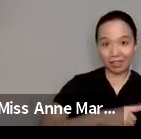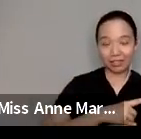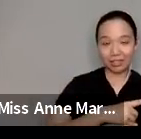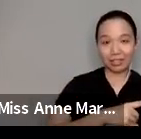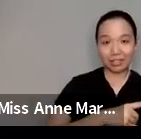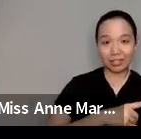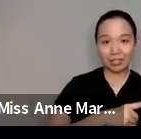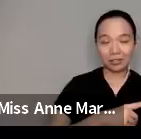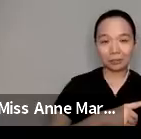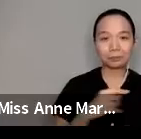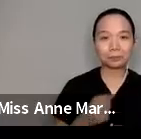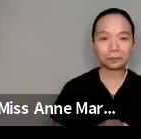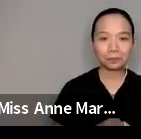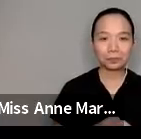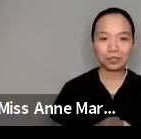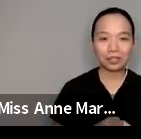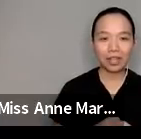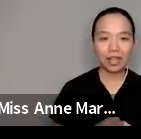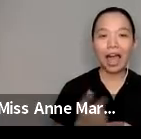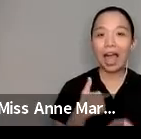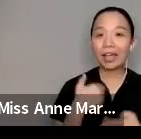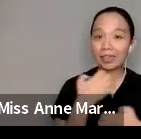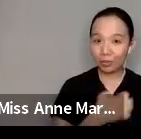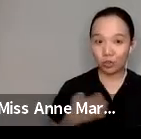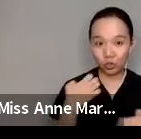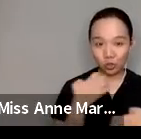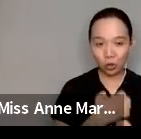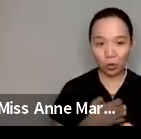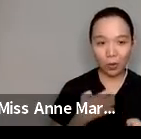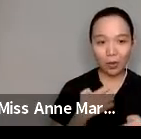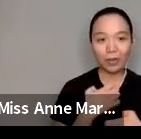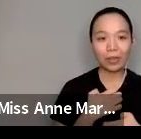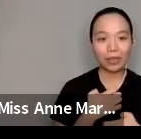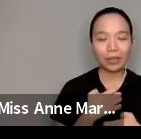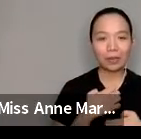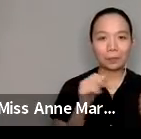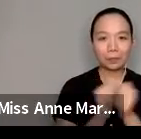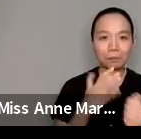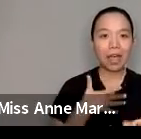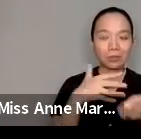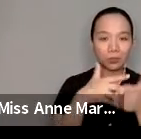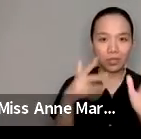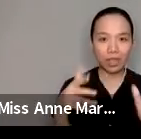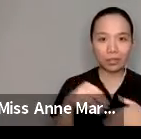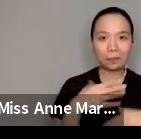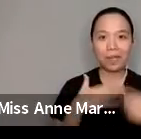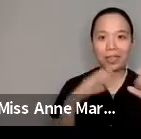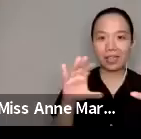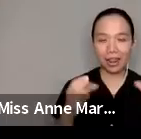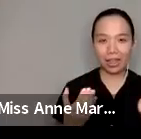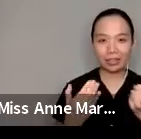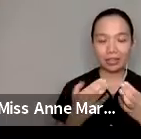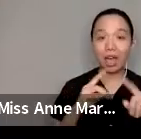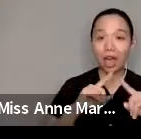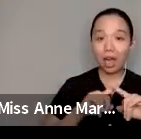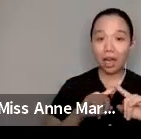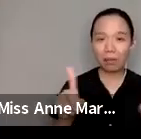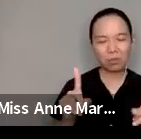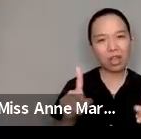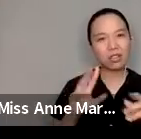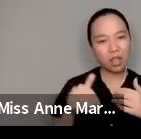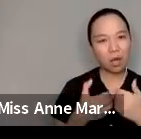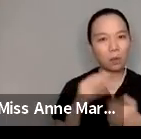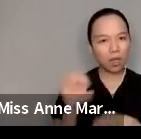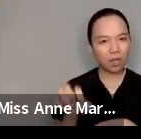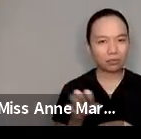life. I enjoyed interacting directly with my students in my class. However, all